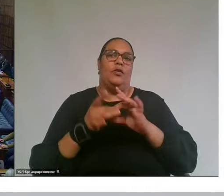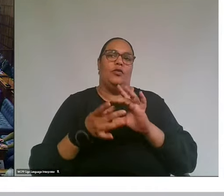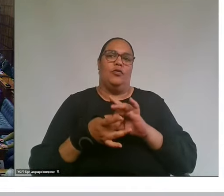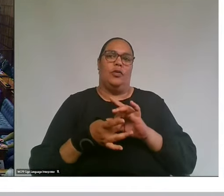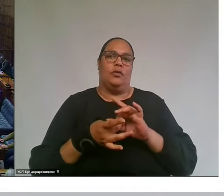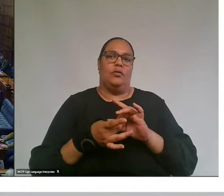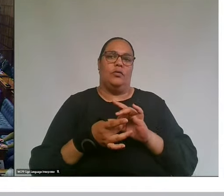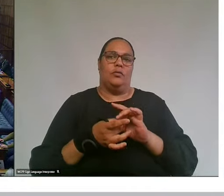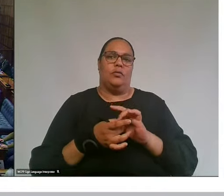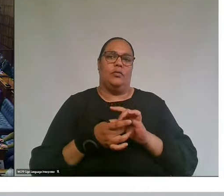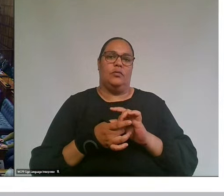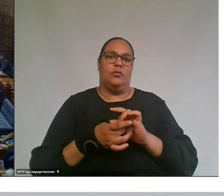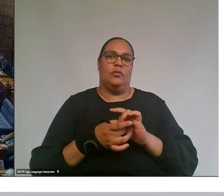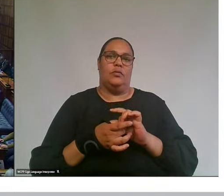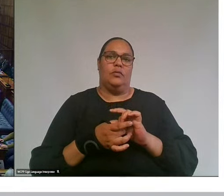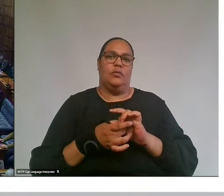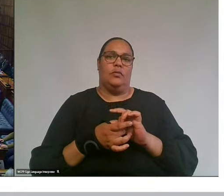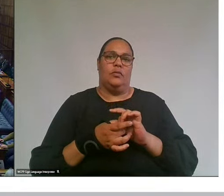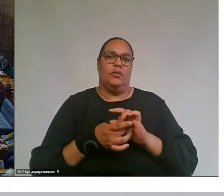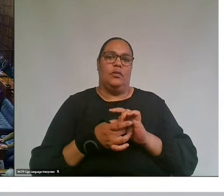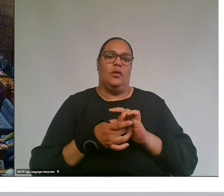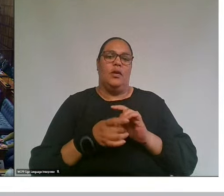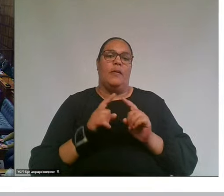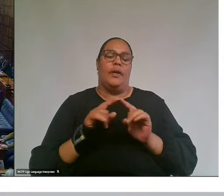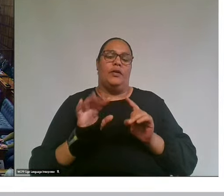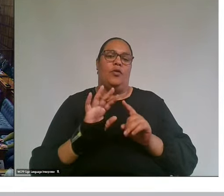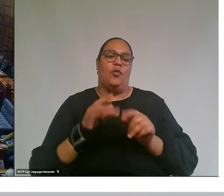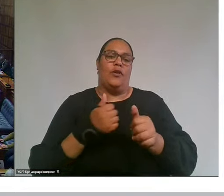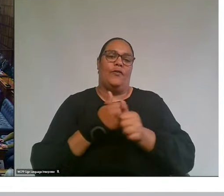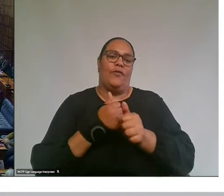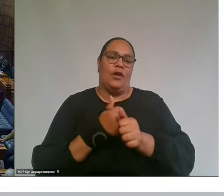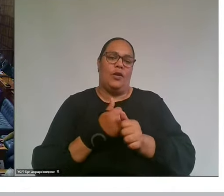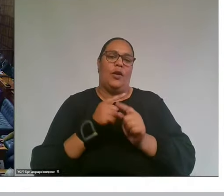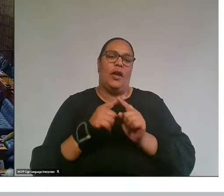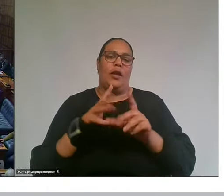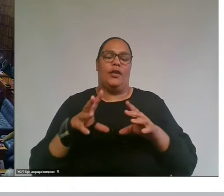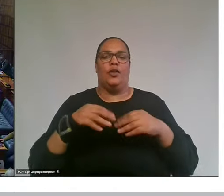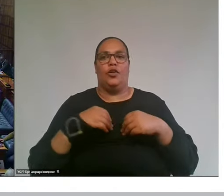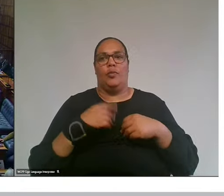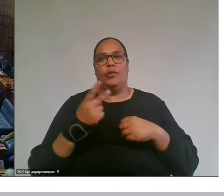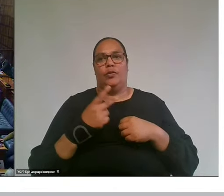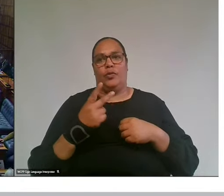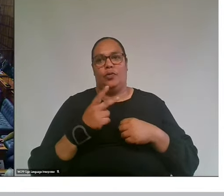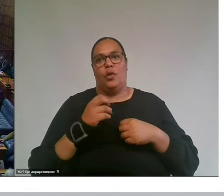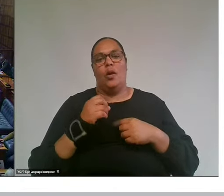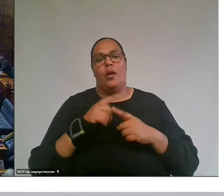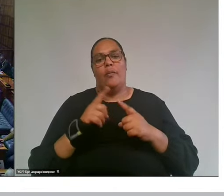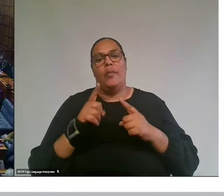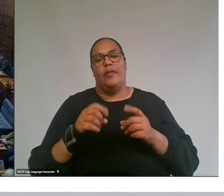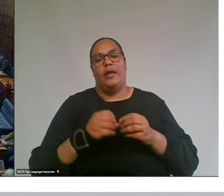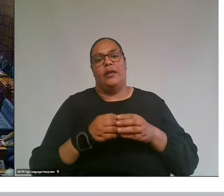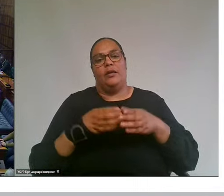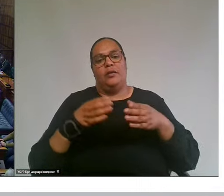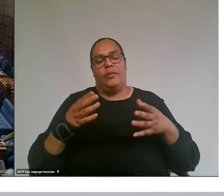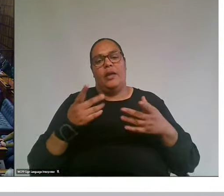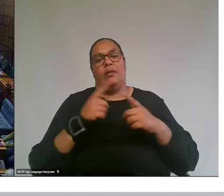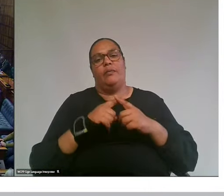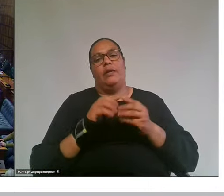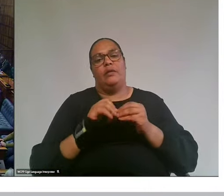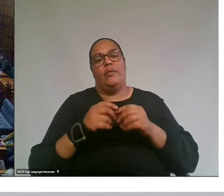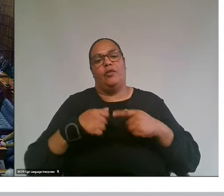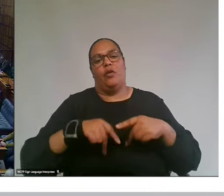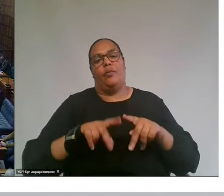important part of the strategy uh that is followed and and and adopted as well so I think it expands and creates more